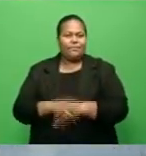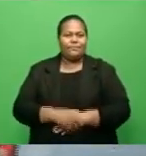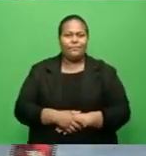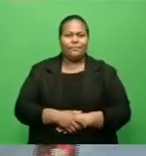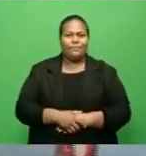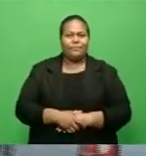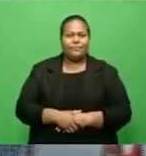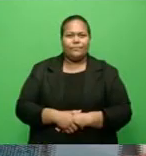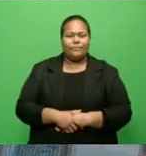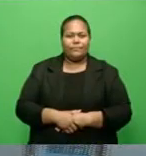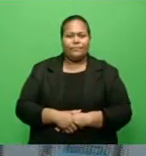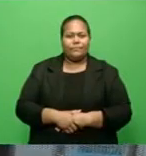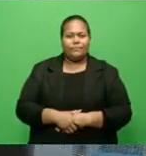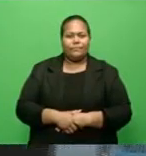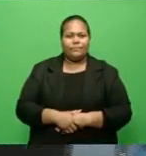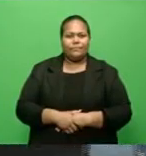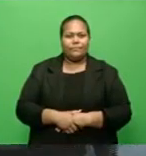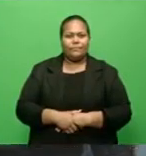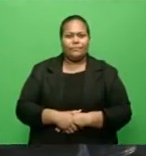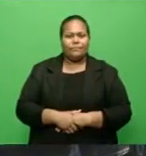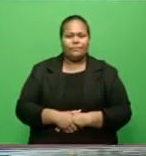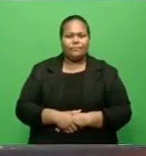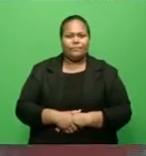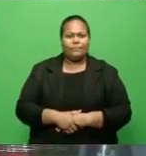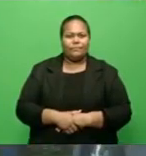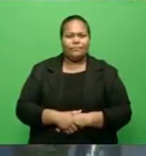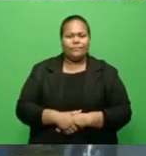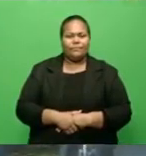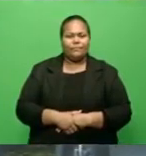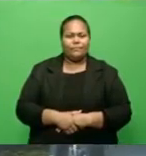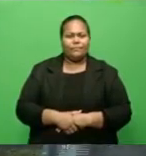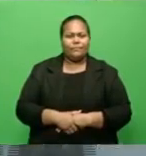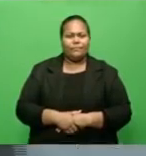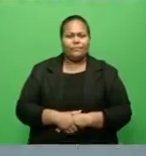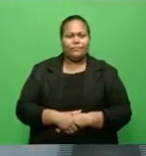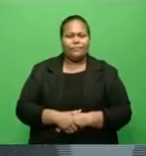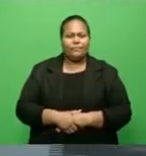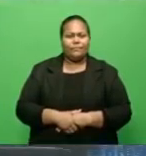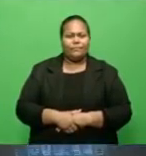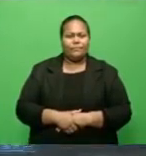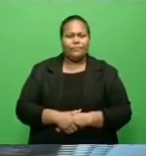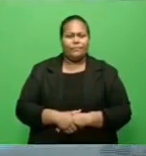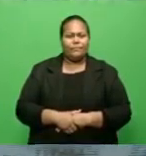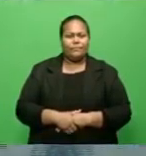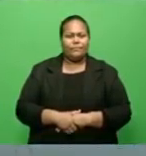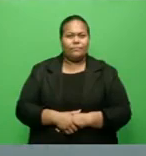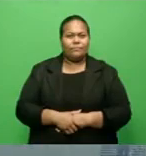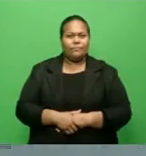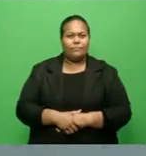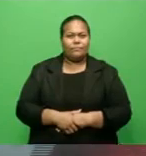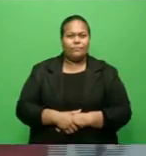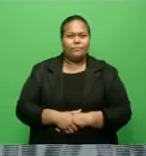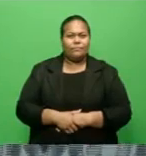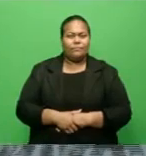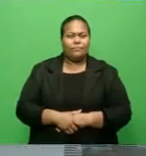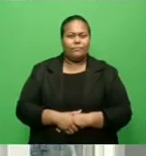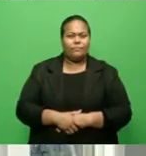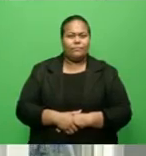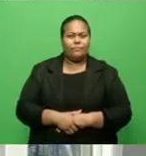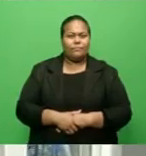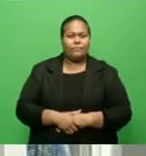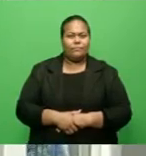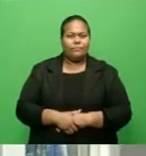partnership with other organizations and government-related agencies, such as municipal councils, ministries like agriculture, environment or